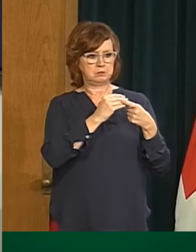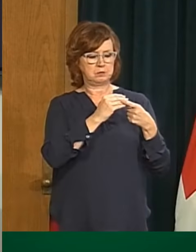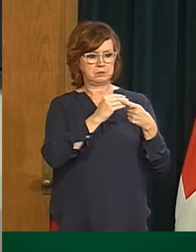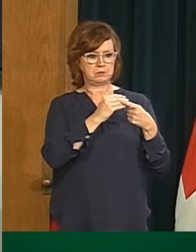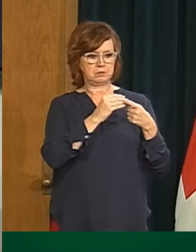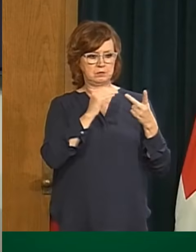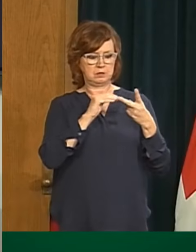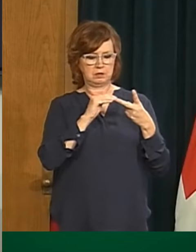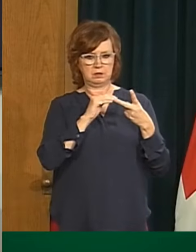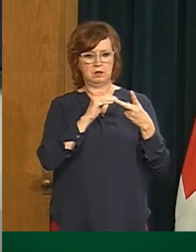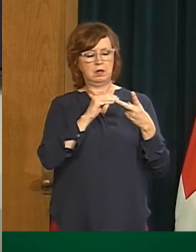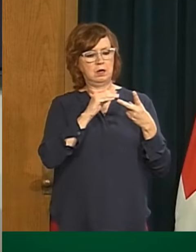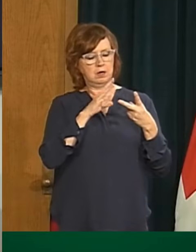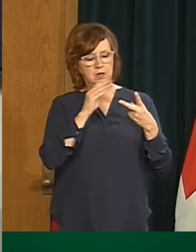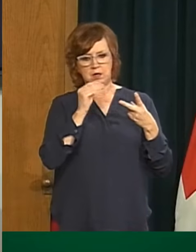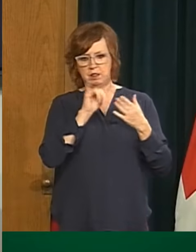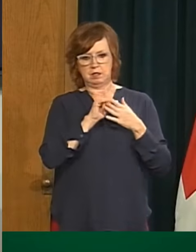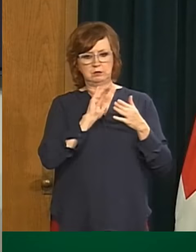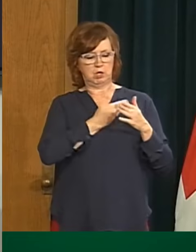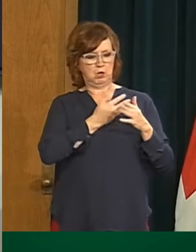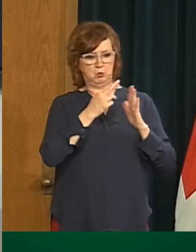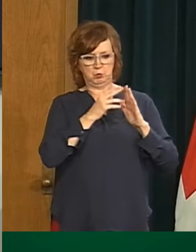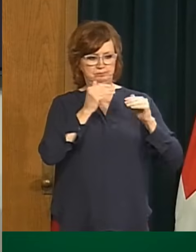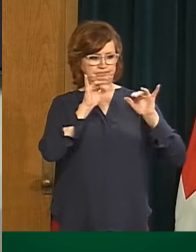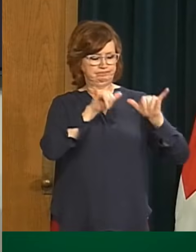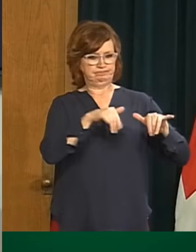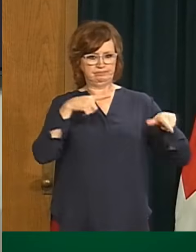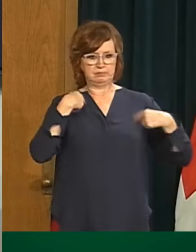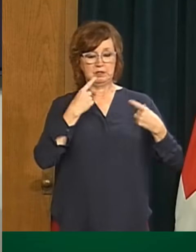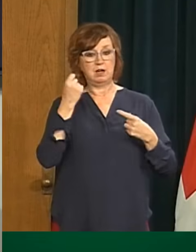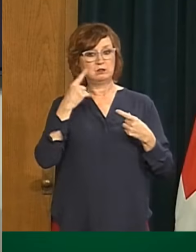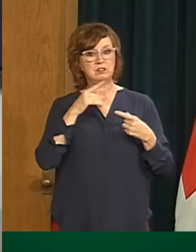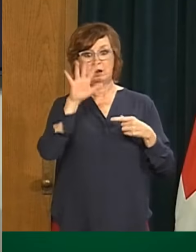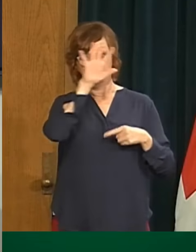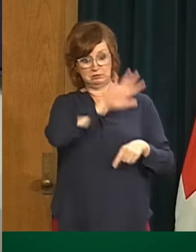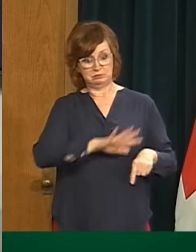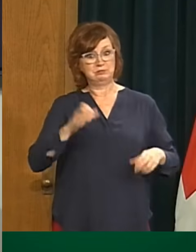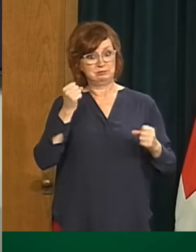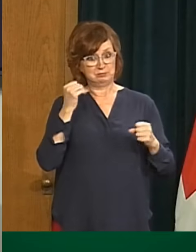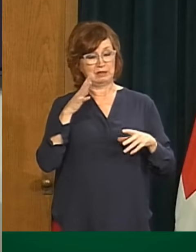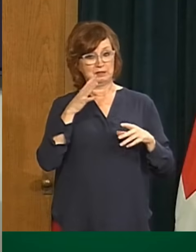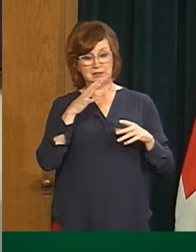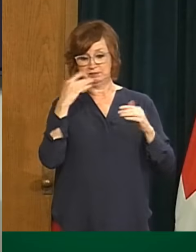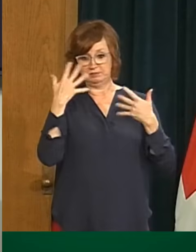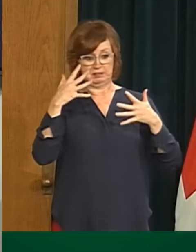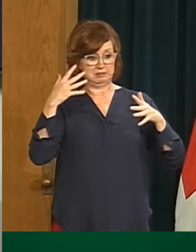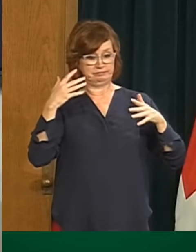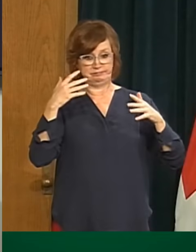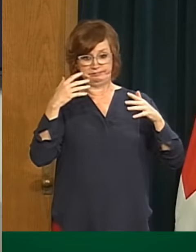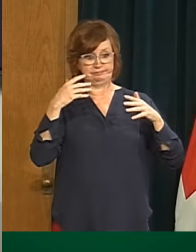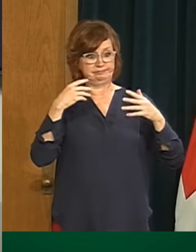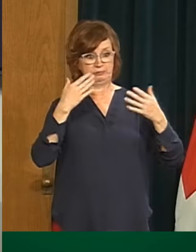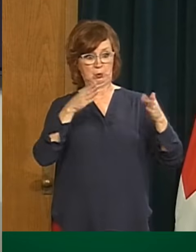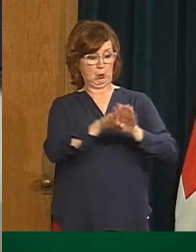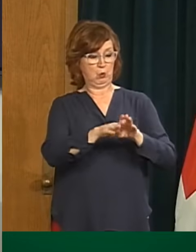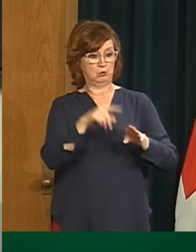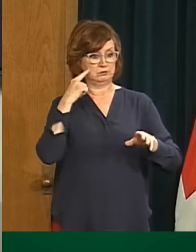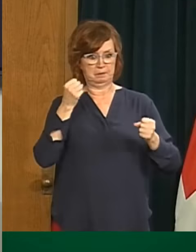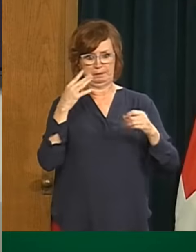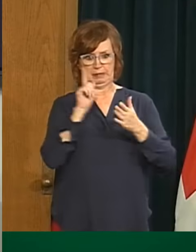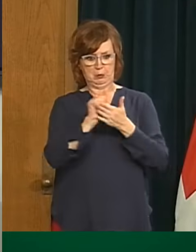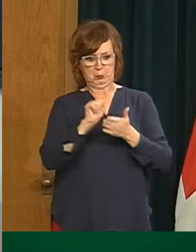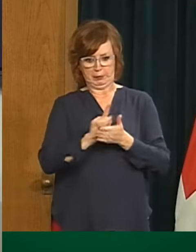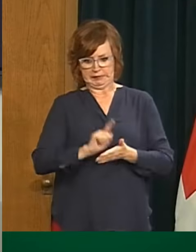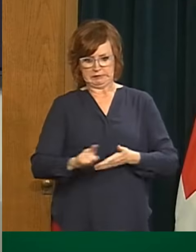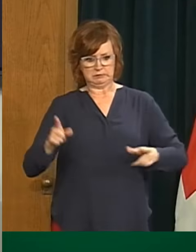including Lloydminster, we've had them restricted for weeks. Now, I do think, and that was my point around, this is not